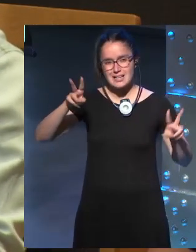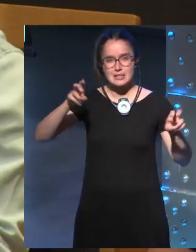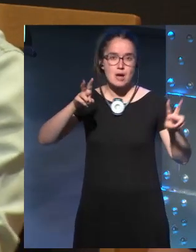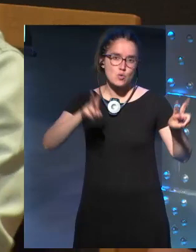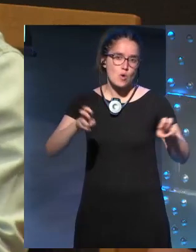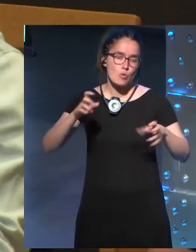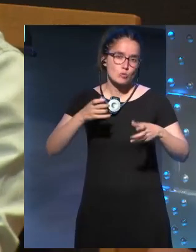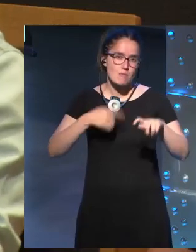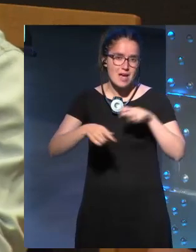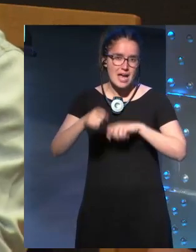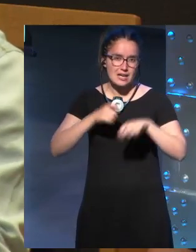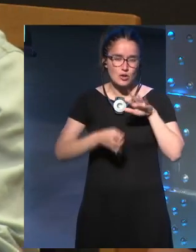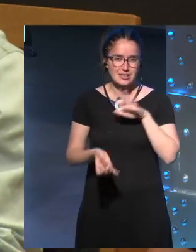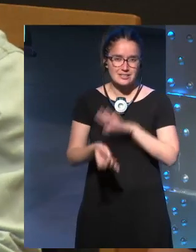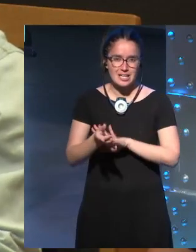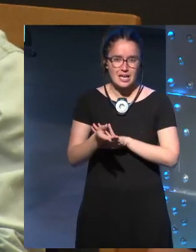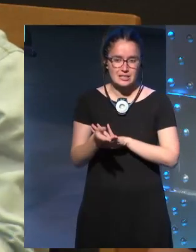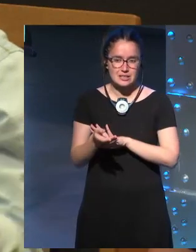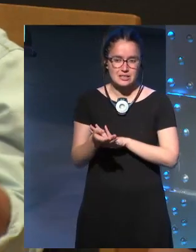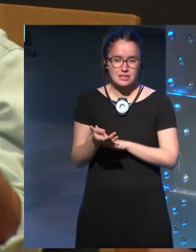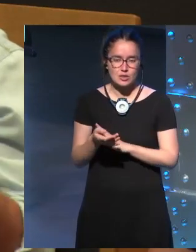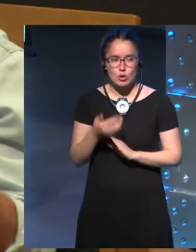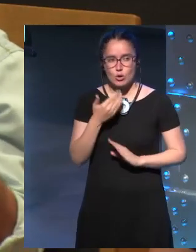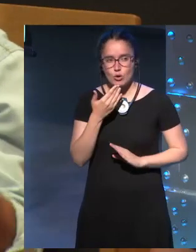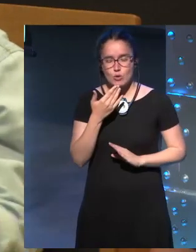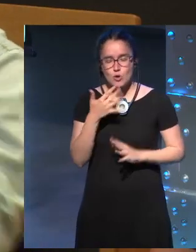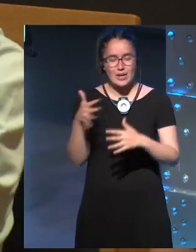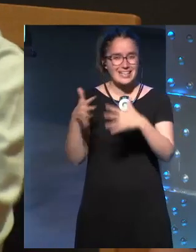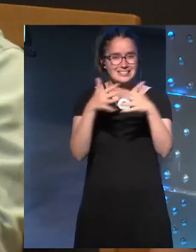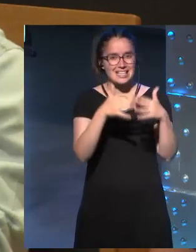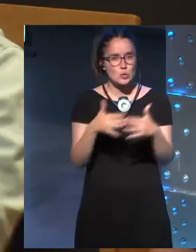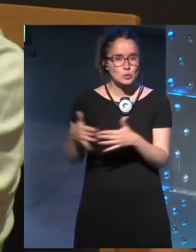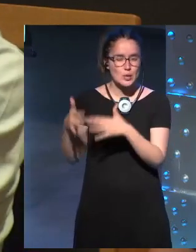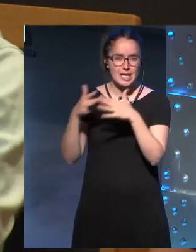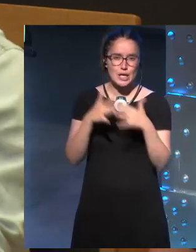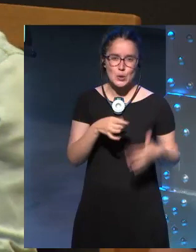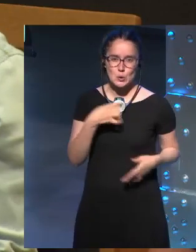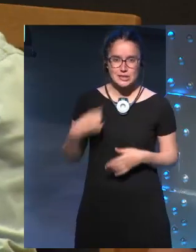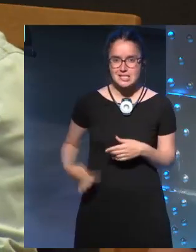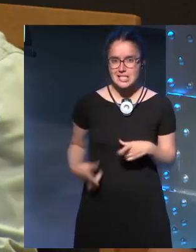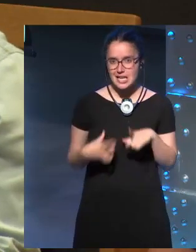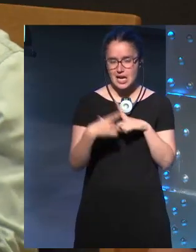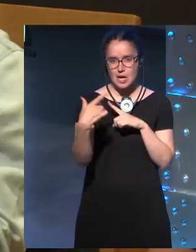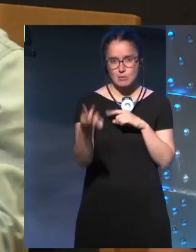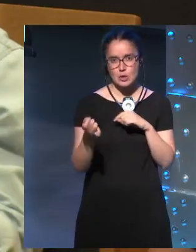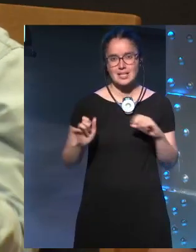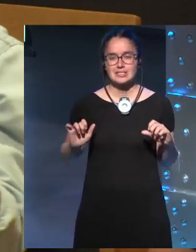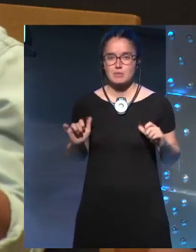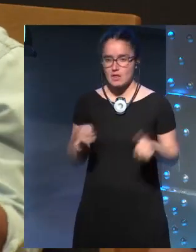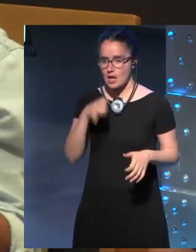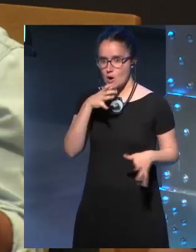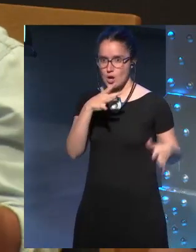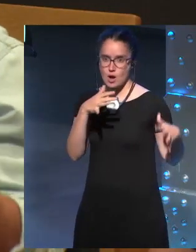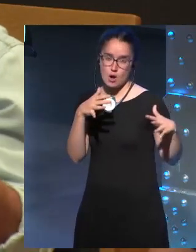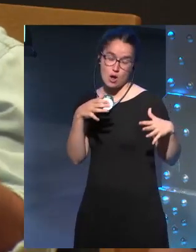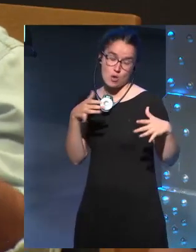I don't know what you think about the new markets that emerge, like the US, China, Japan, that